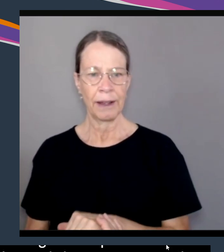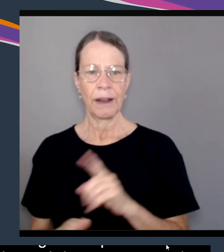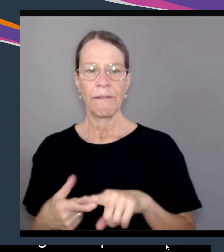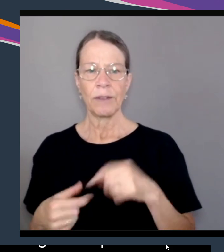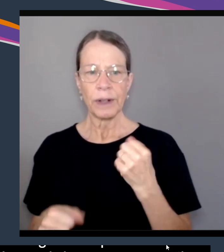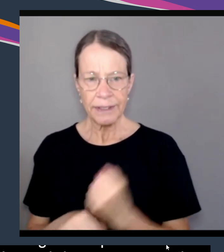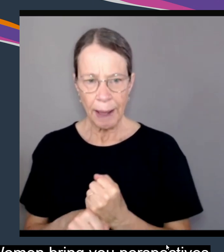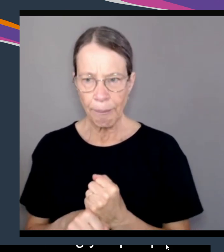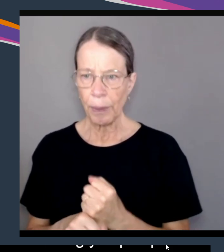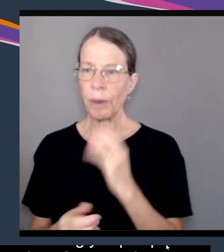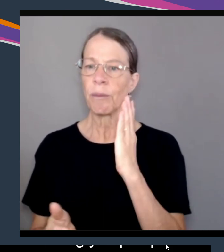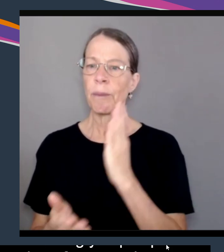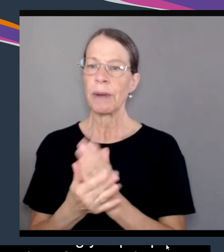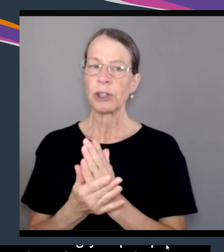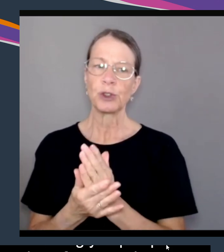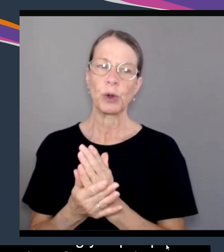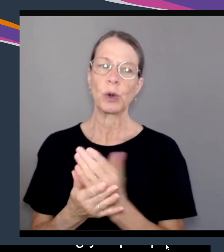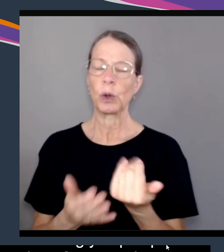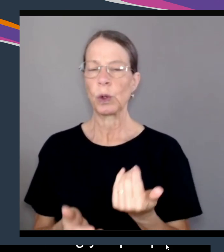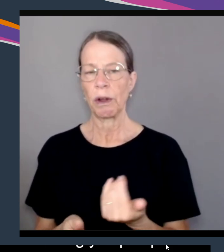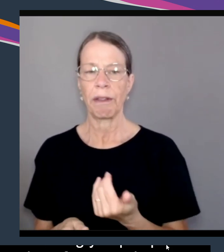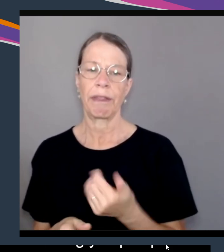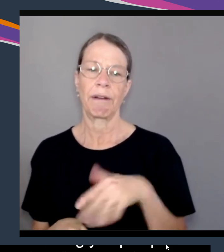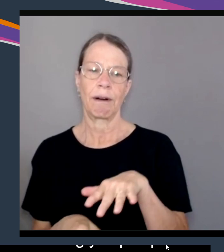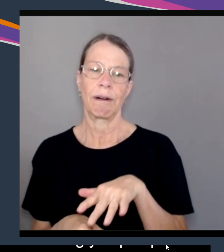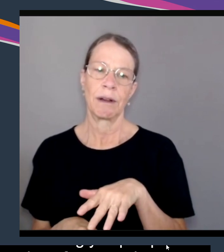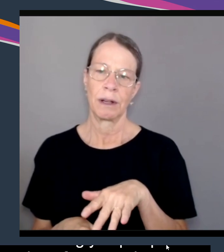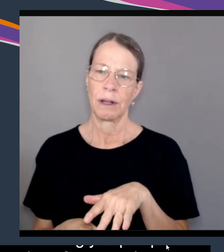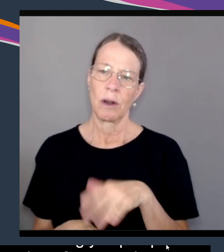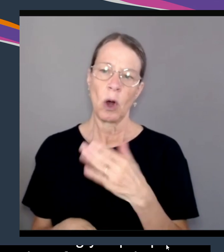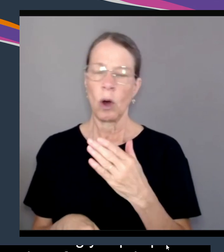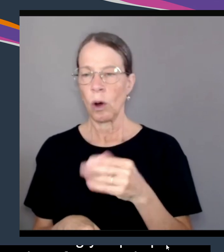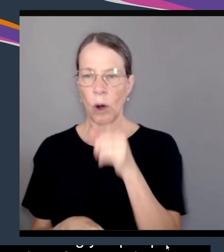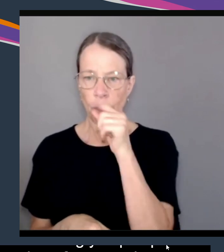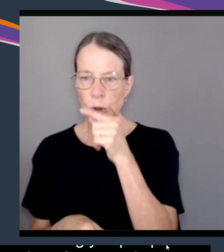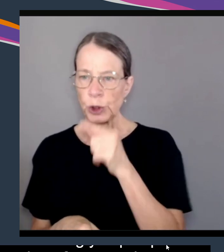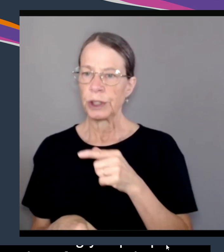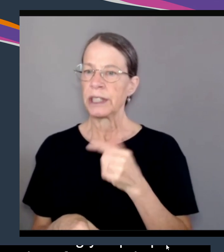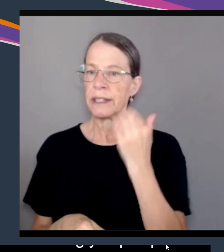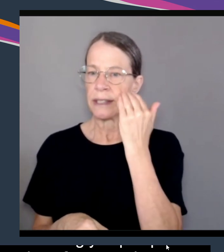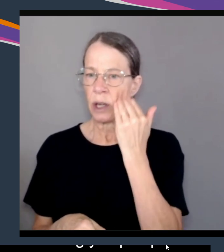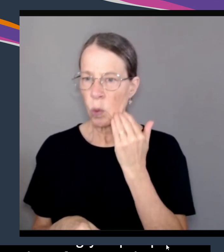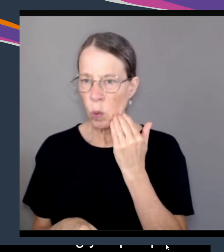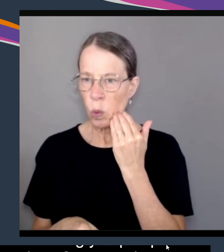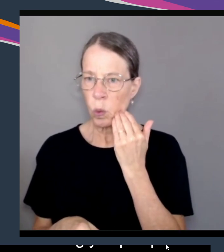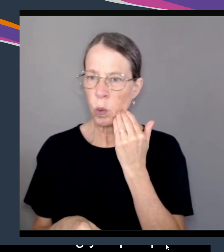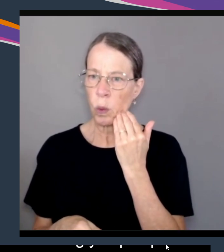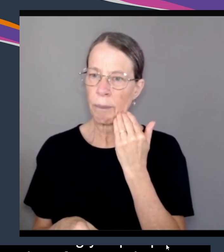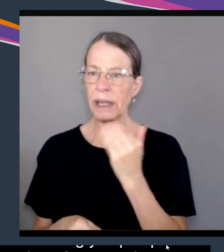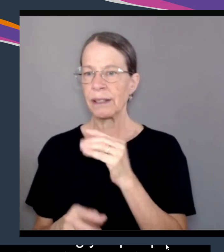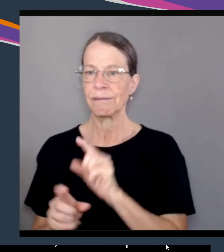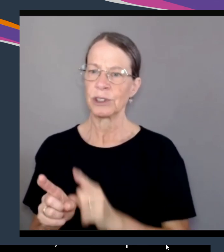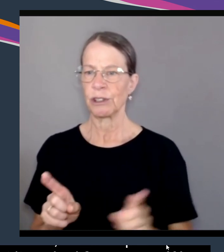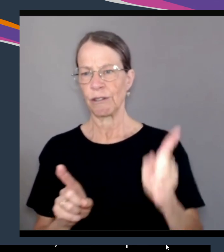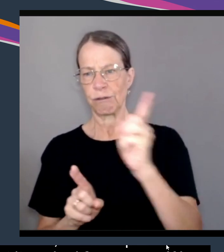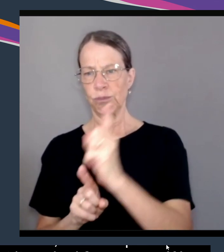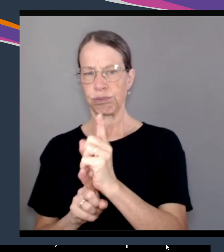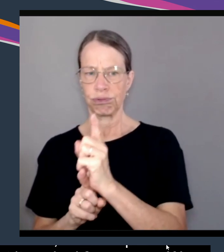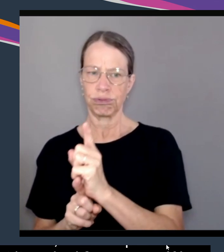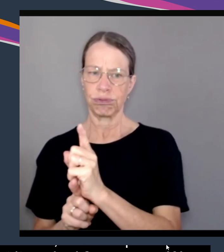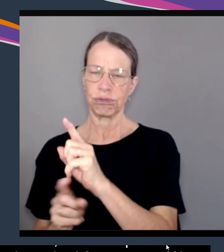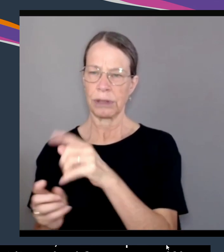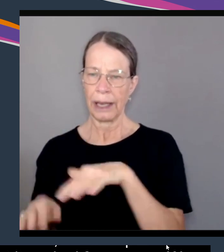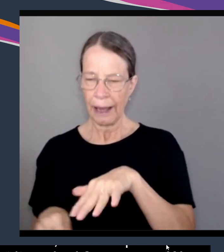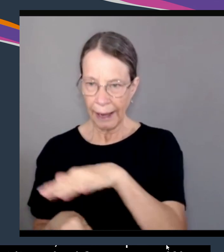available in female-dominated industries, and we opened new doors by supporting women to step into construction, clean energy and advanced